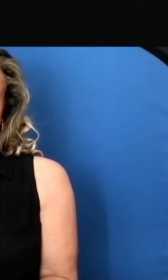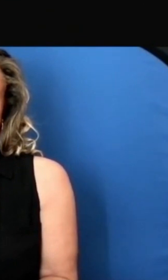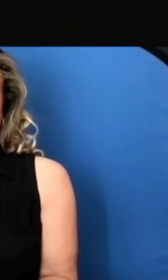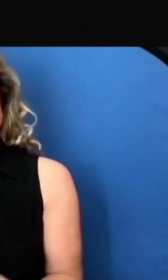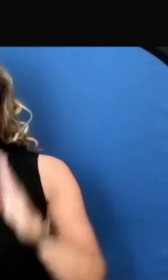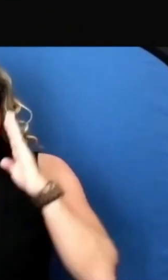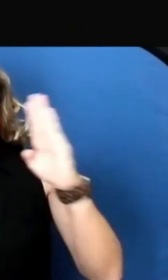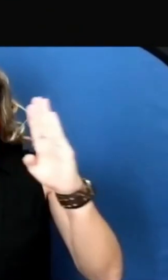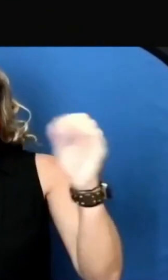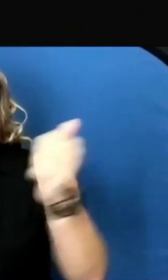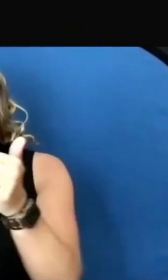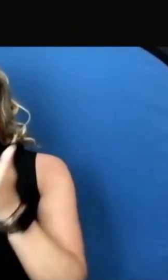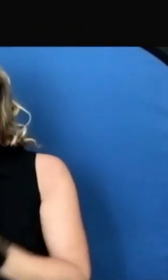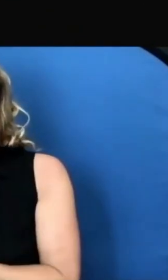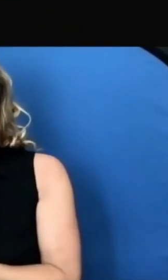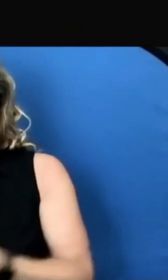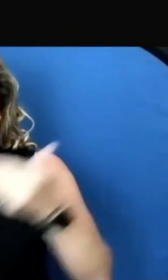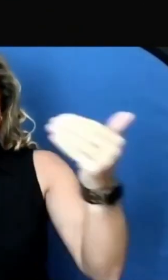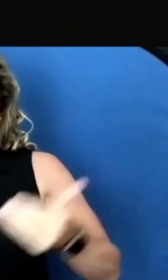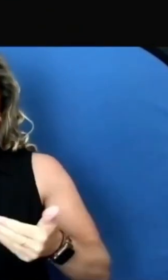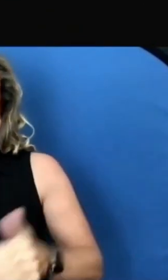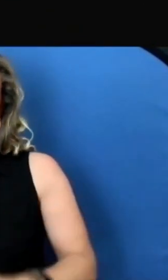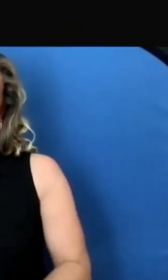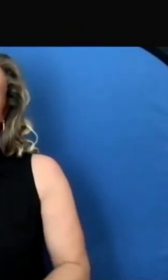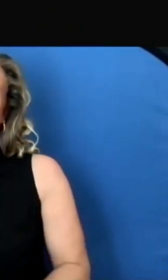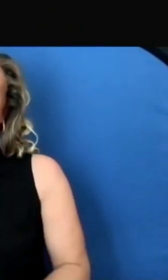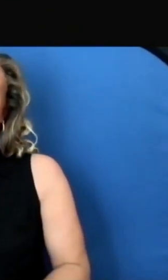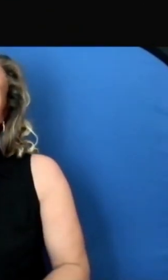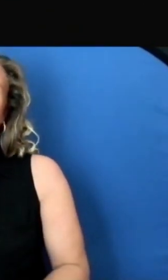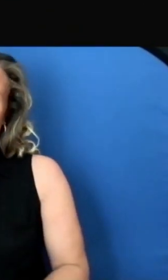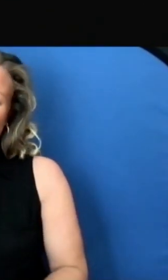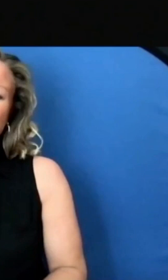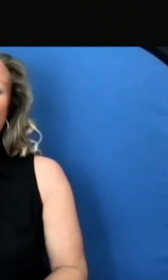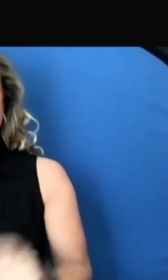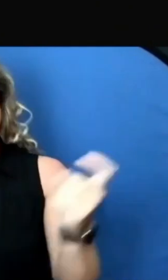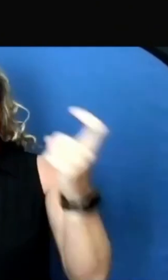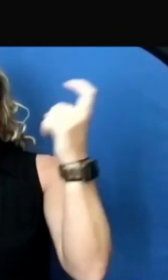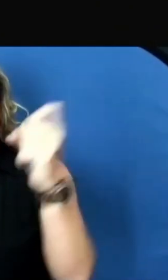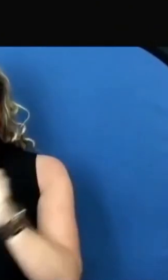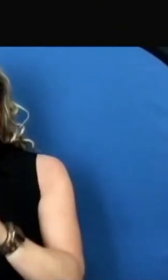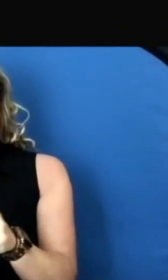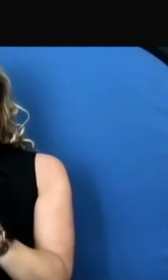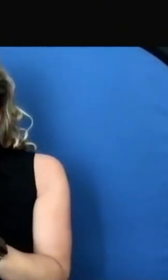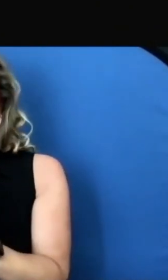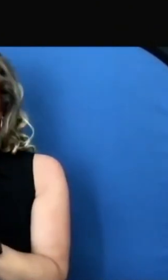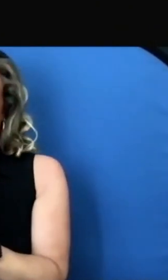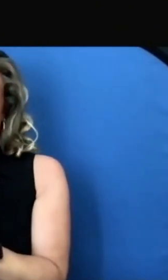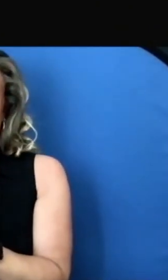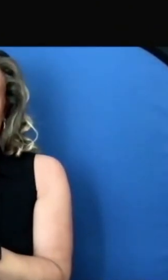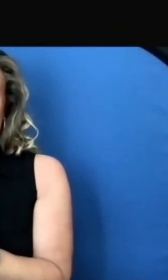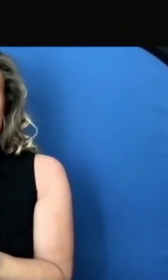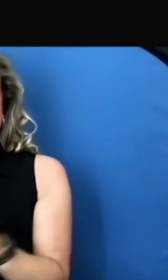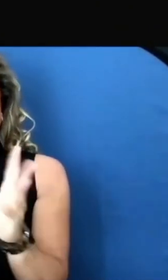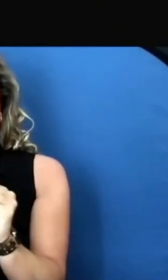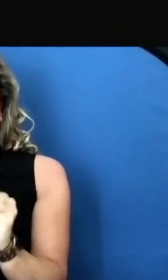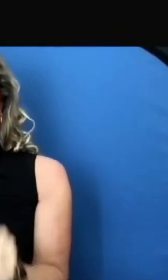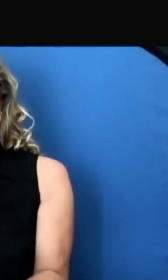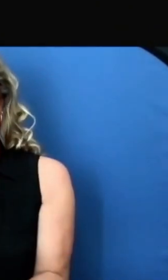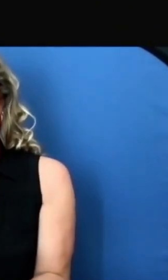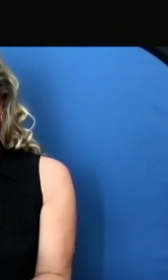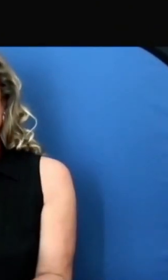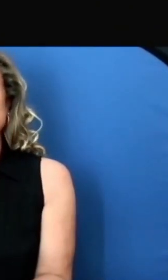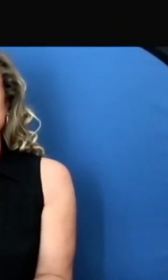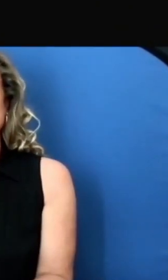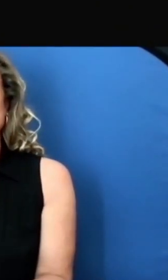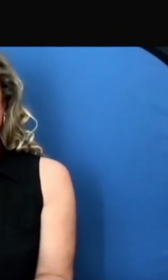Hello, everybody, and welcome to the 20th Annual IHA Virtual Health Literacy Conference. My name is Michael Villaire. I'm